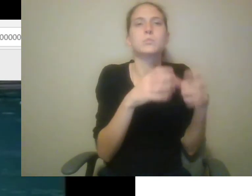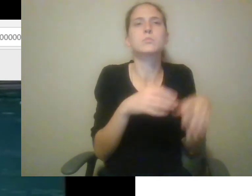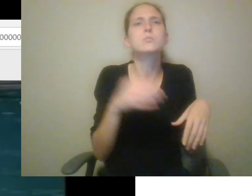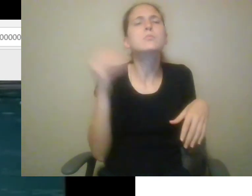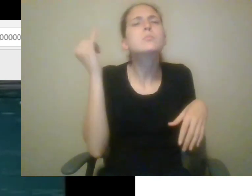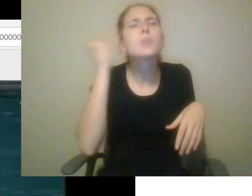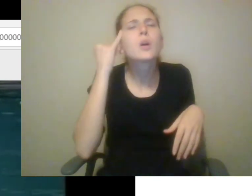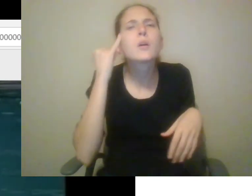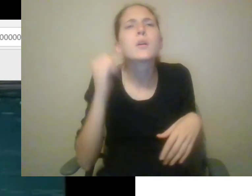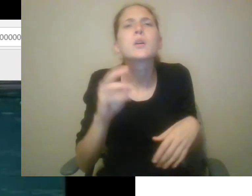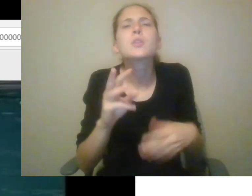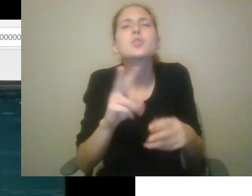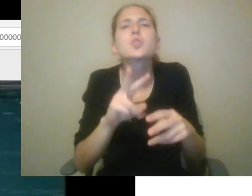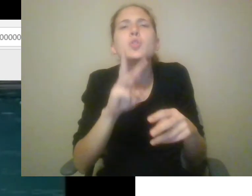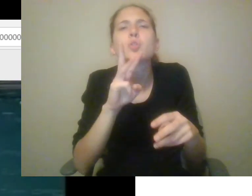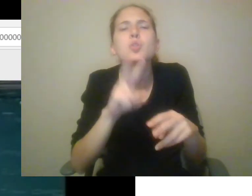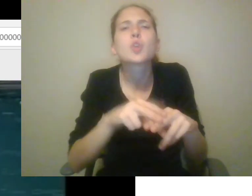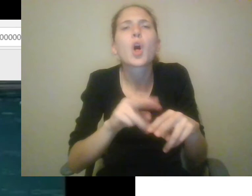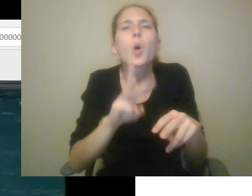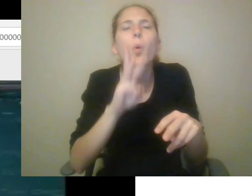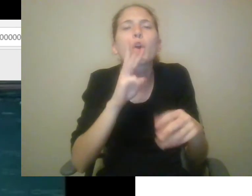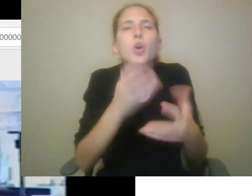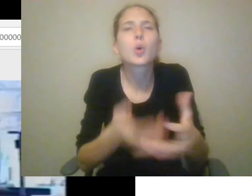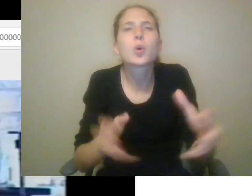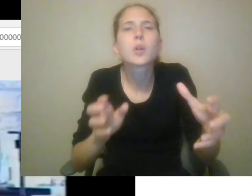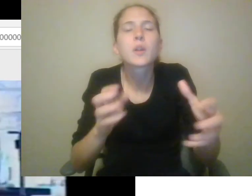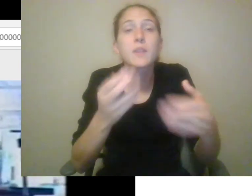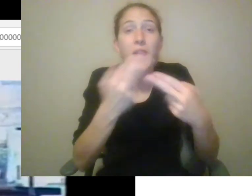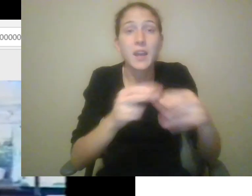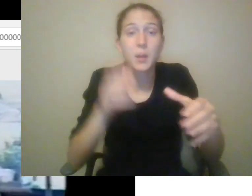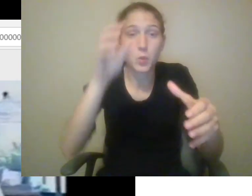Inside the egg. So where's the water going to go?